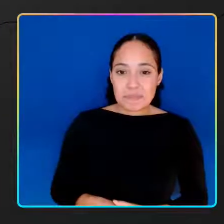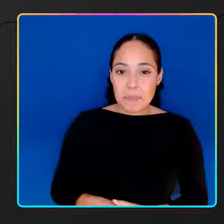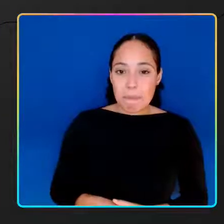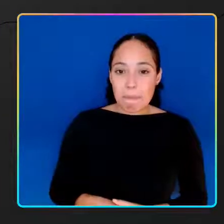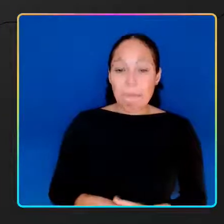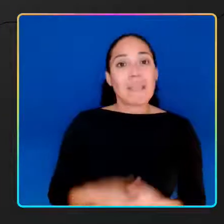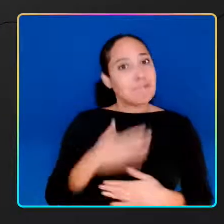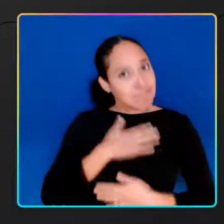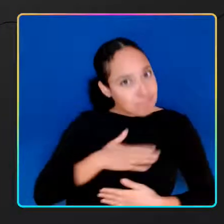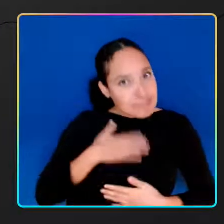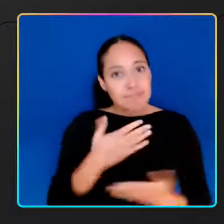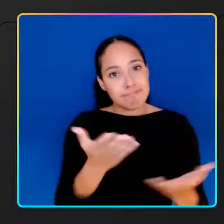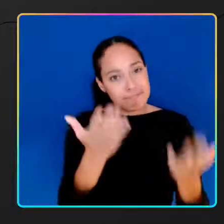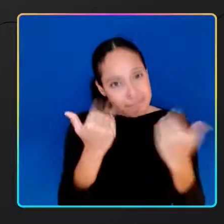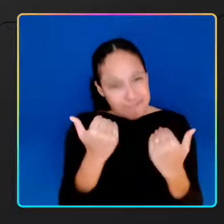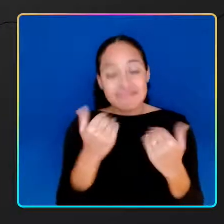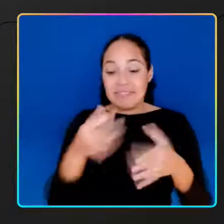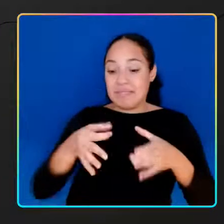us at